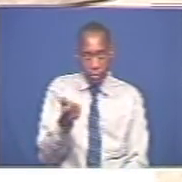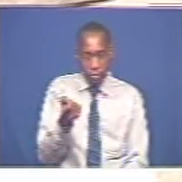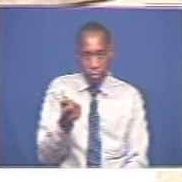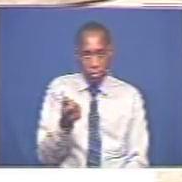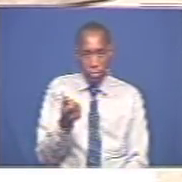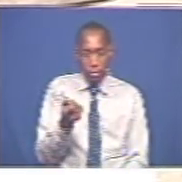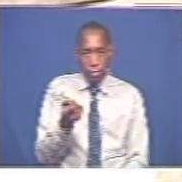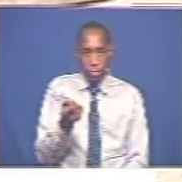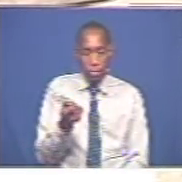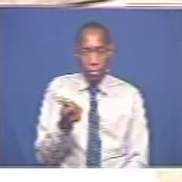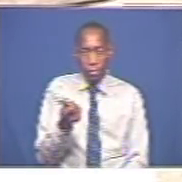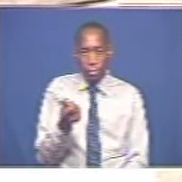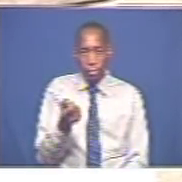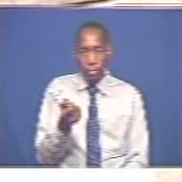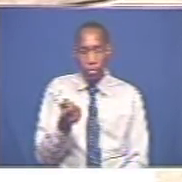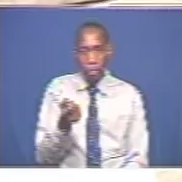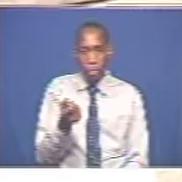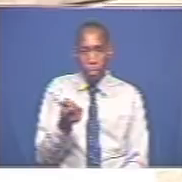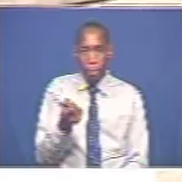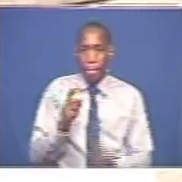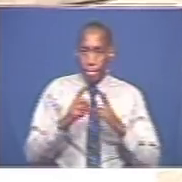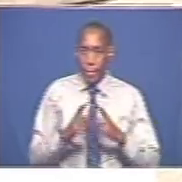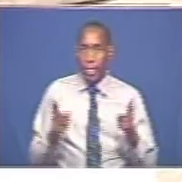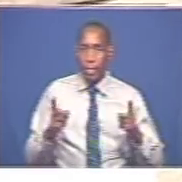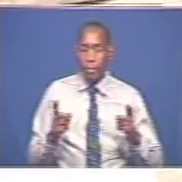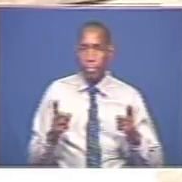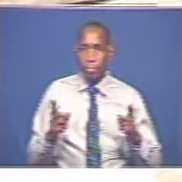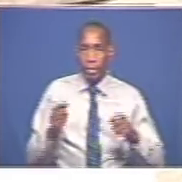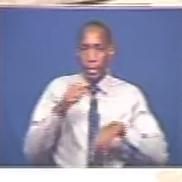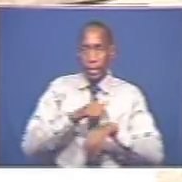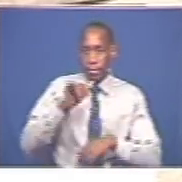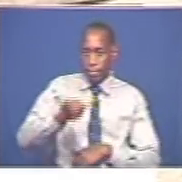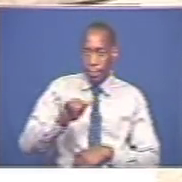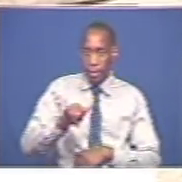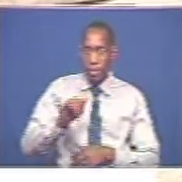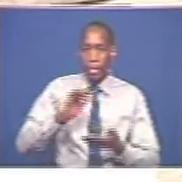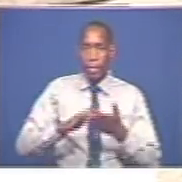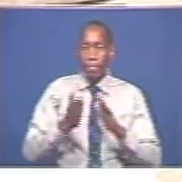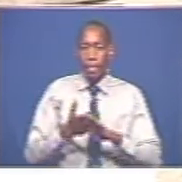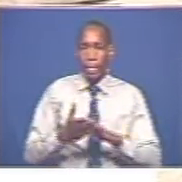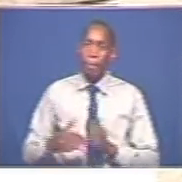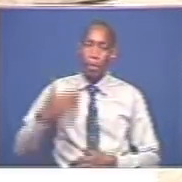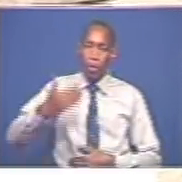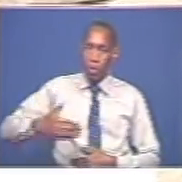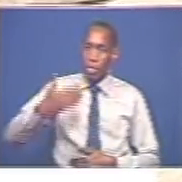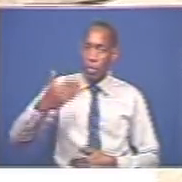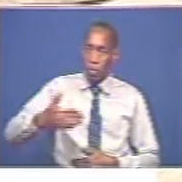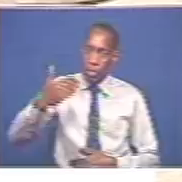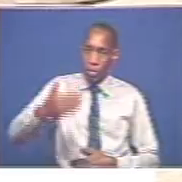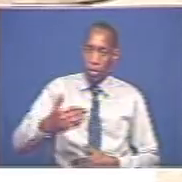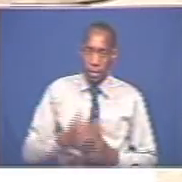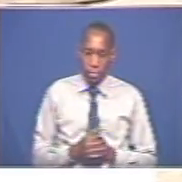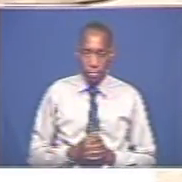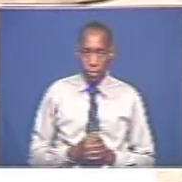one? Occasional. Mm-hmm. But during that time, so it became an everyday kind of thing. Yeah. Mm.